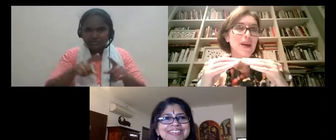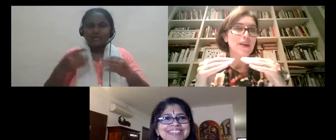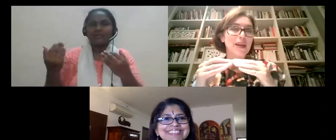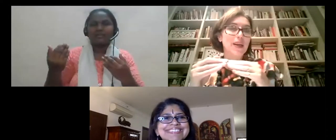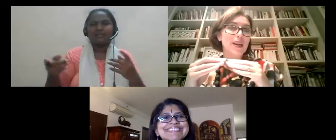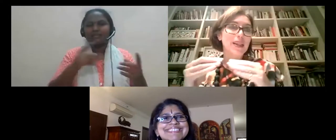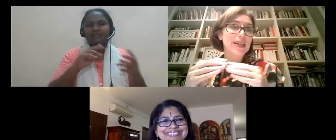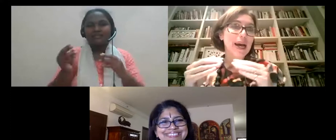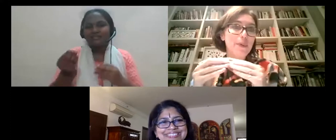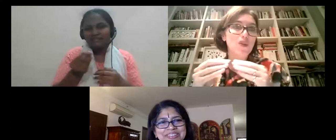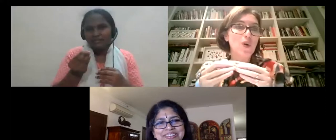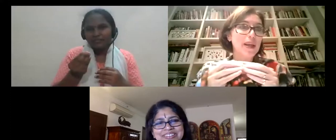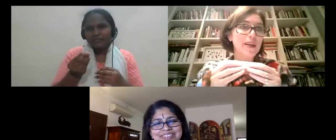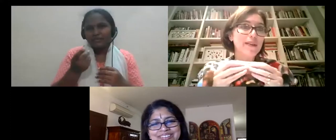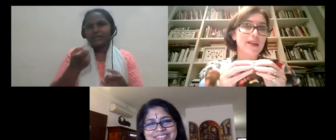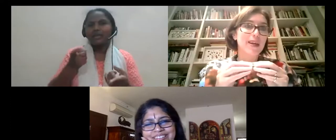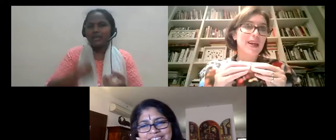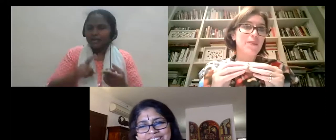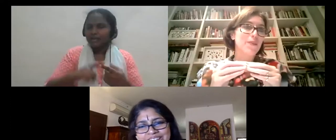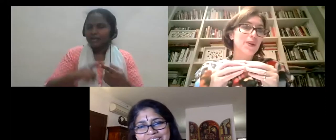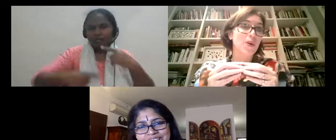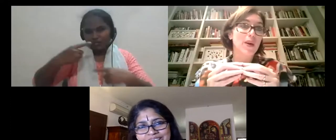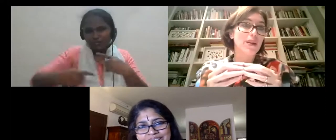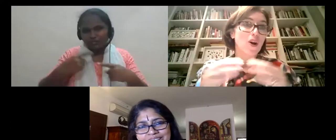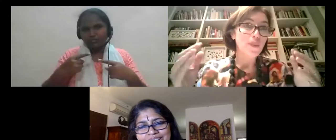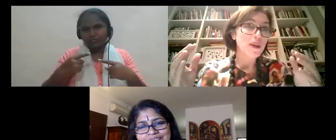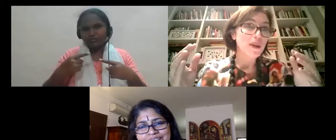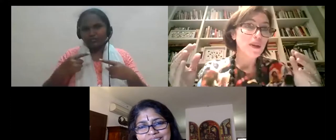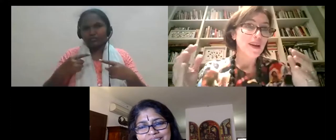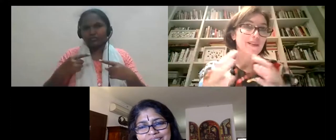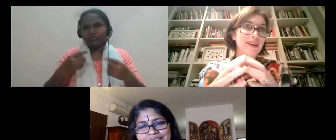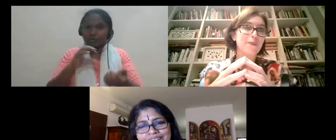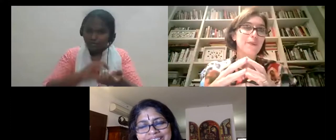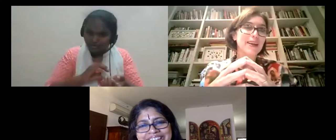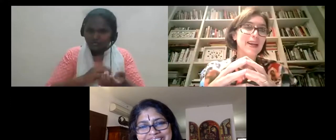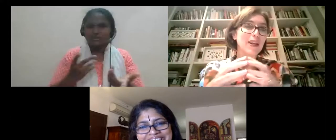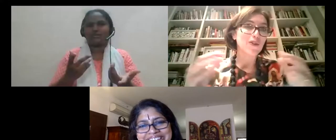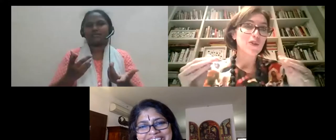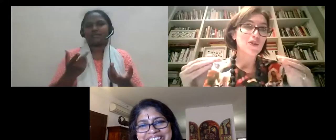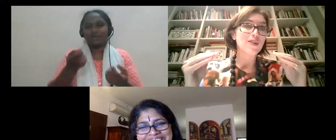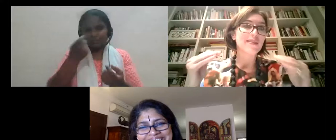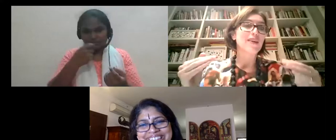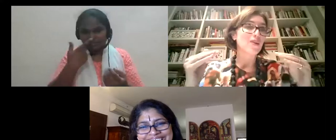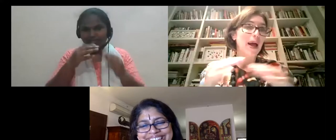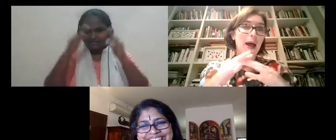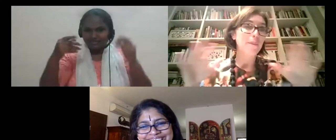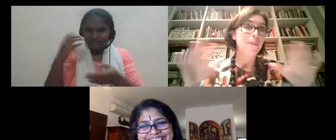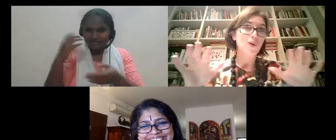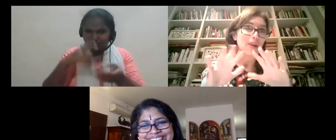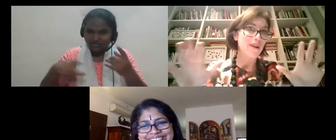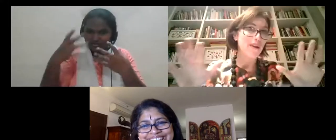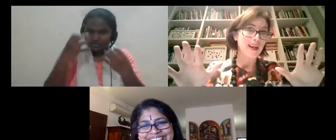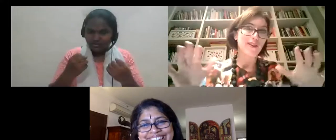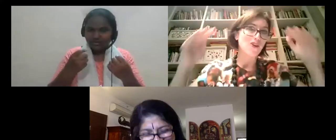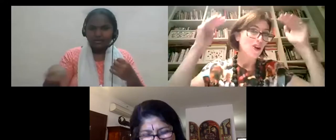is very, that happens always in, you know, in hospitals and medical institutions, is there's